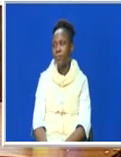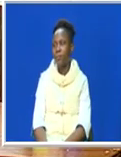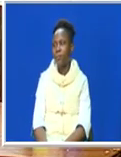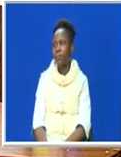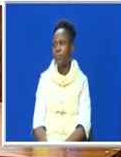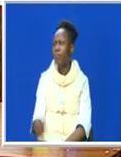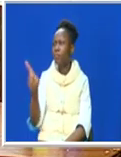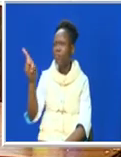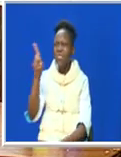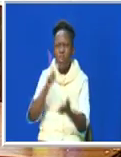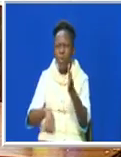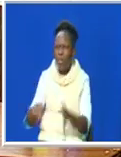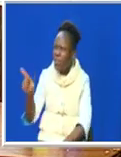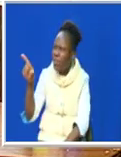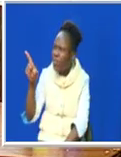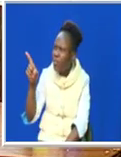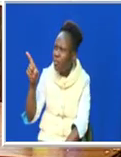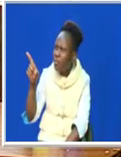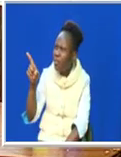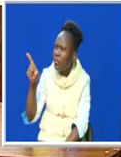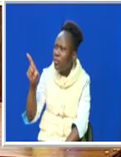What do we call this?